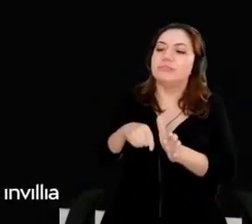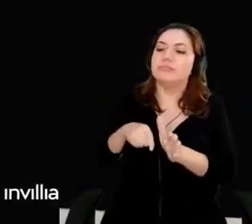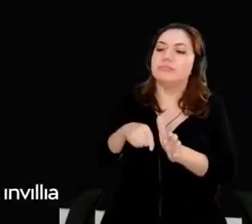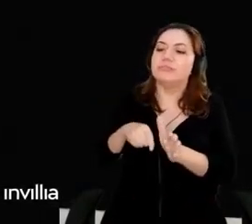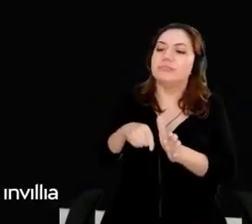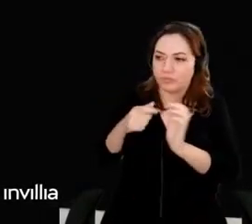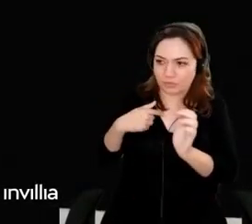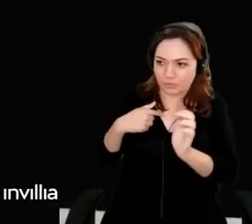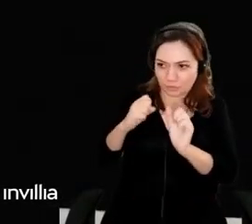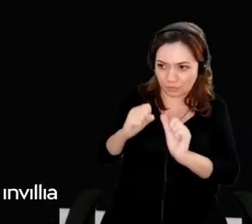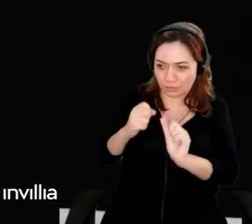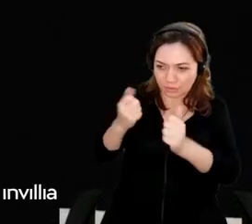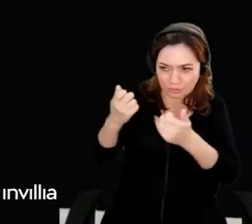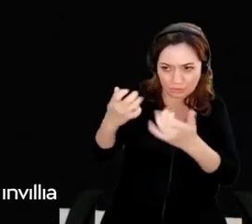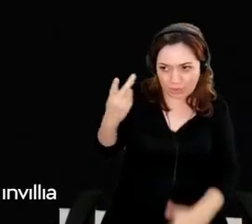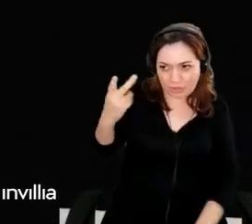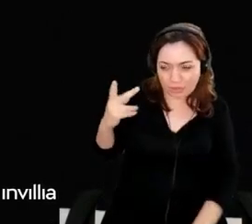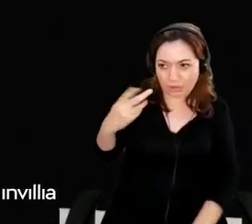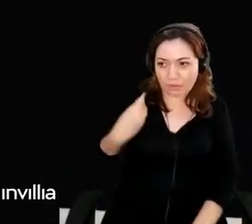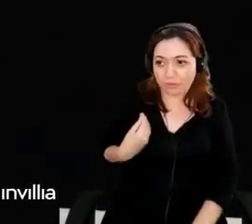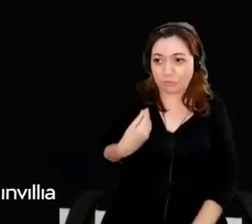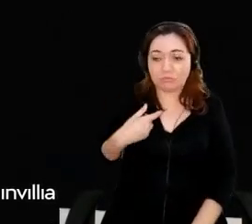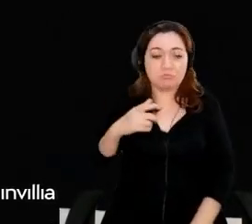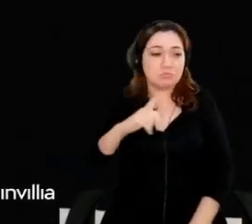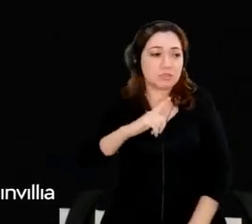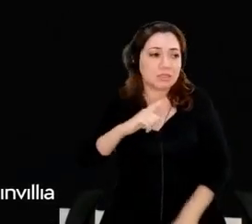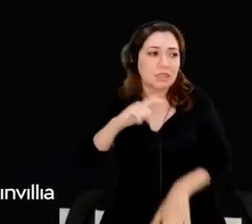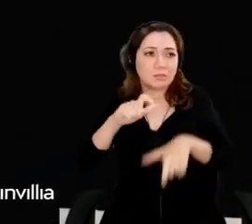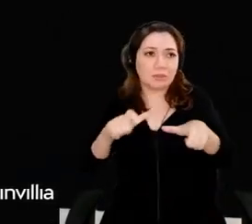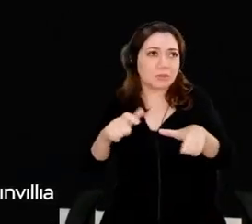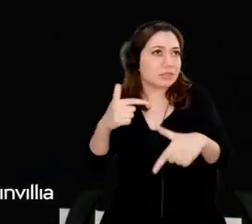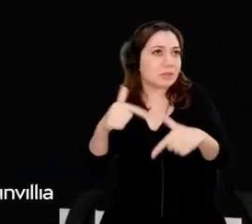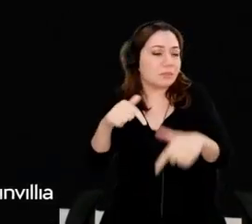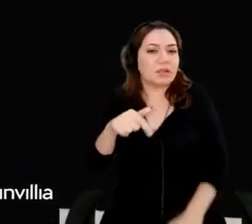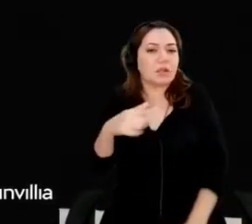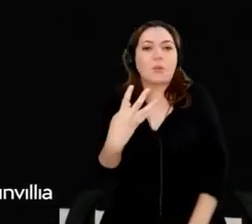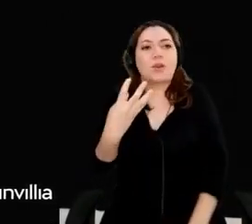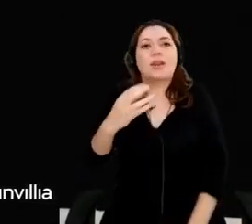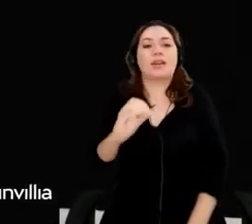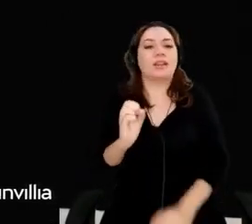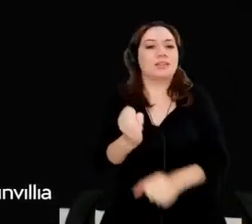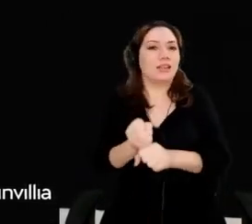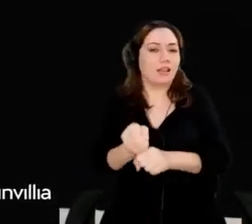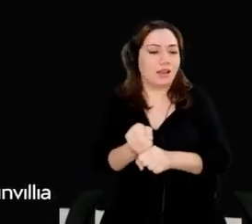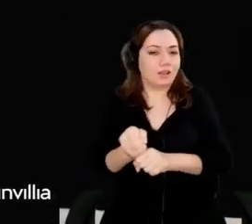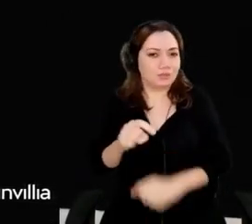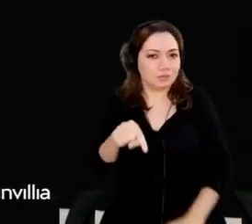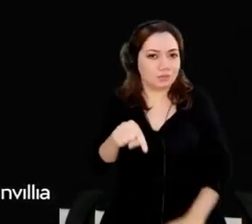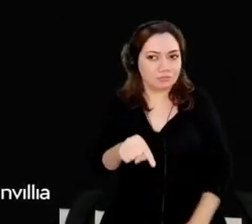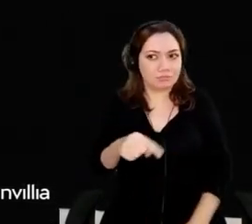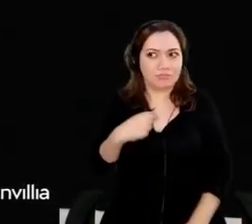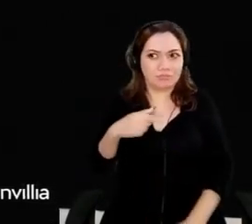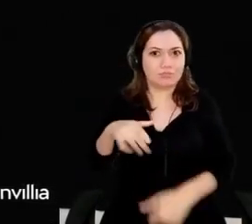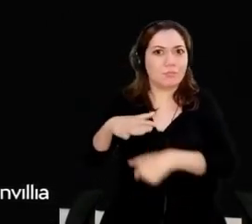well, there's people who have been working here for 40 years. Now, that's a long time.